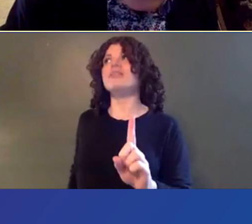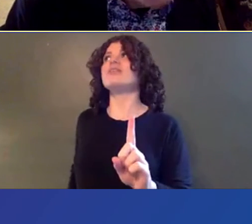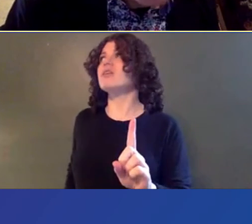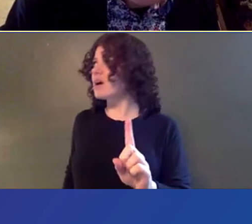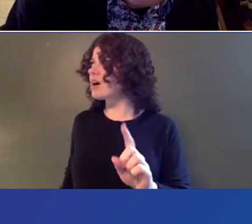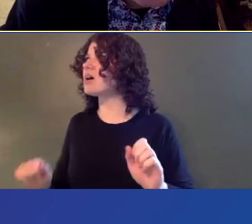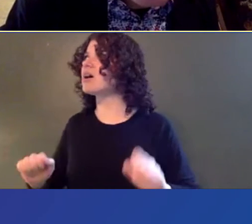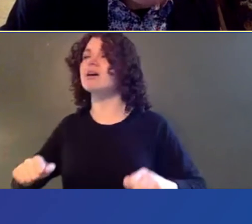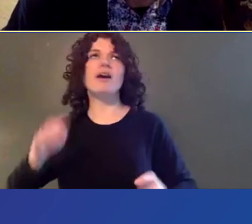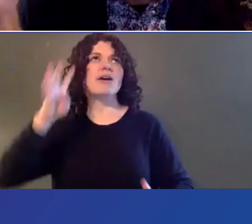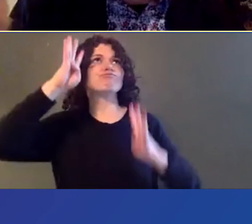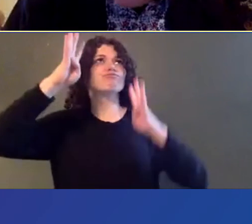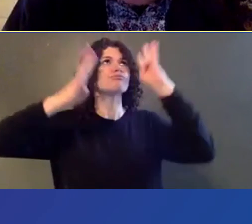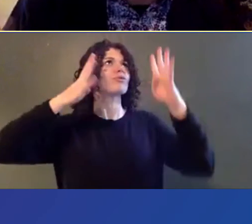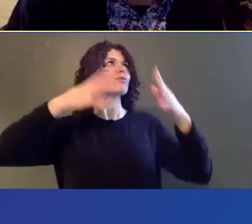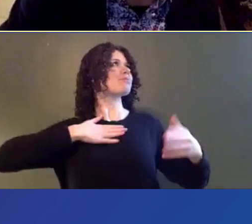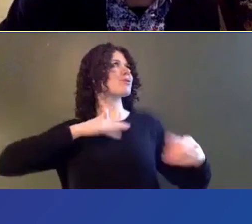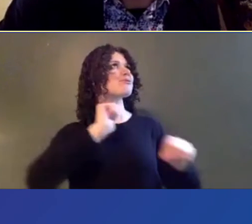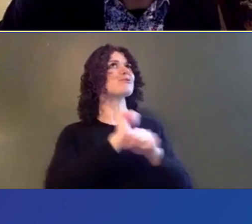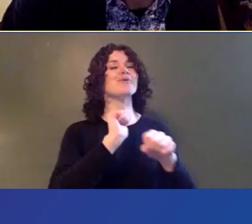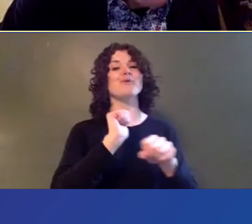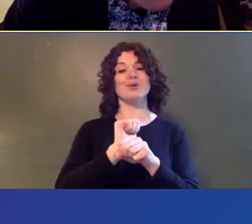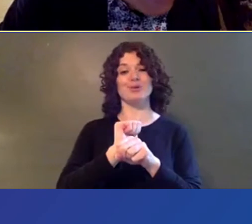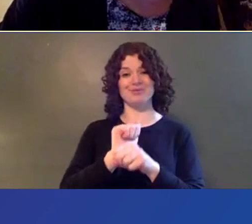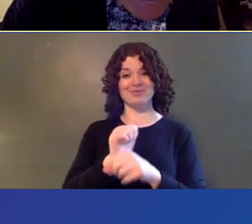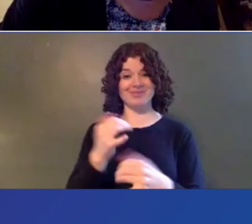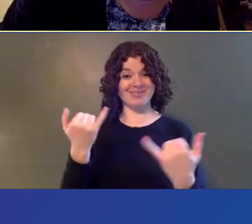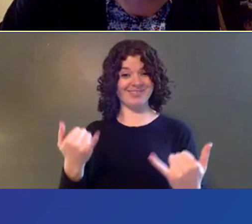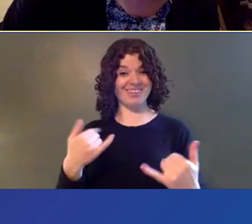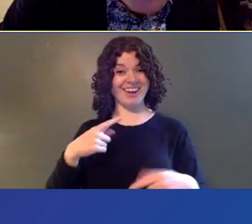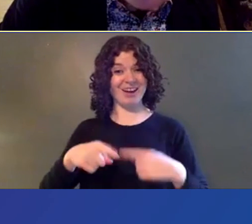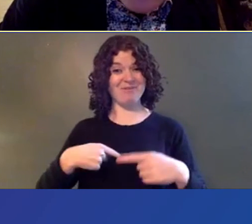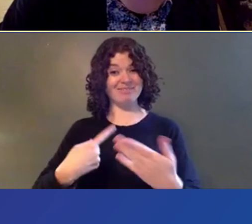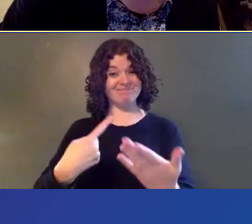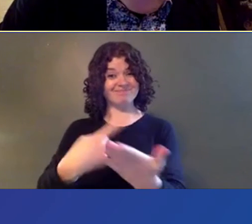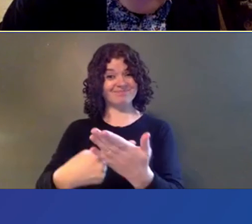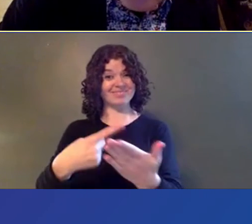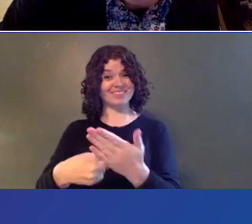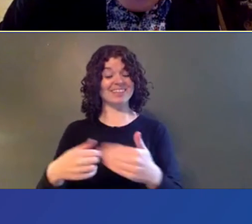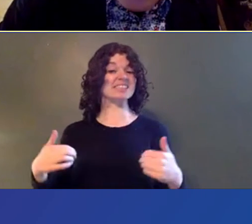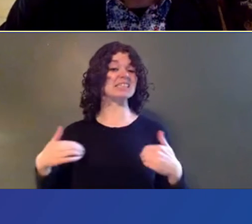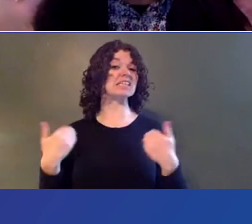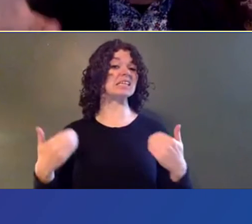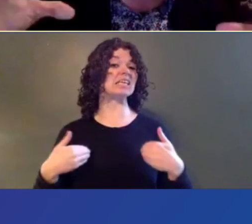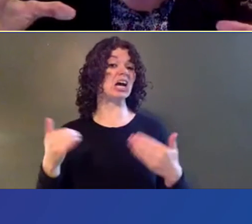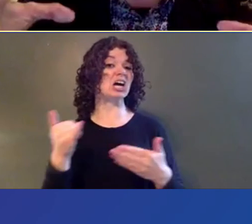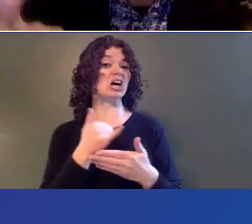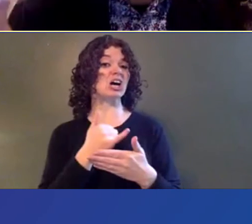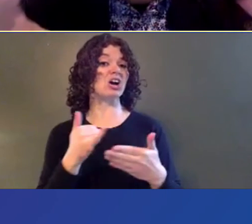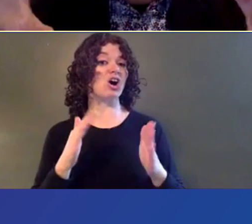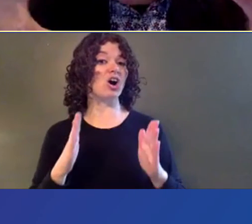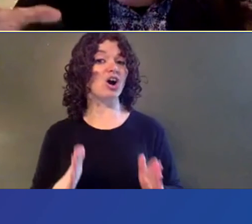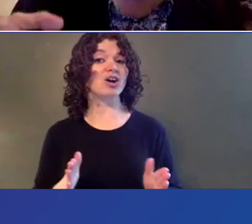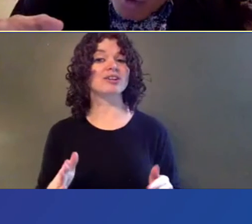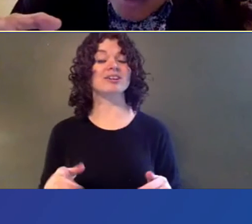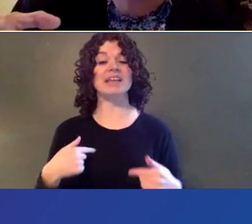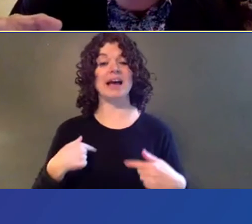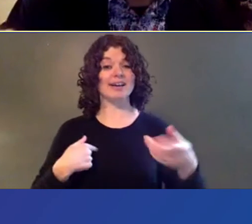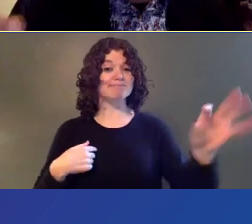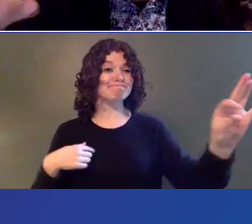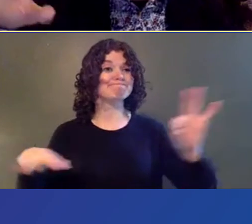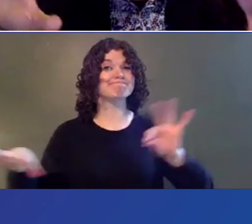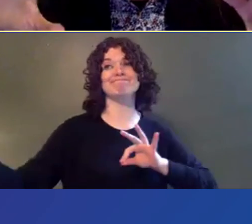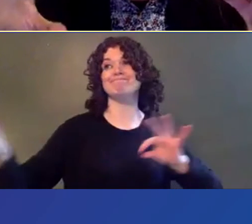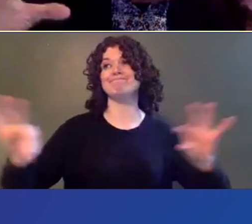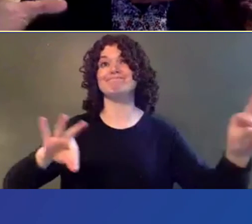I feel when I talk to younger artists and these days, and curate them into our